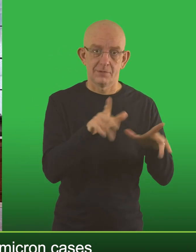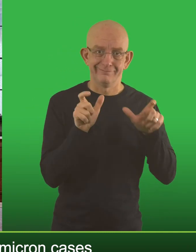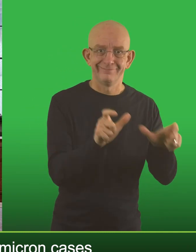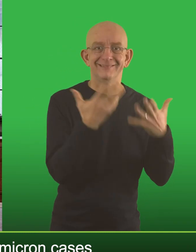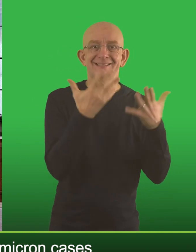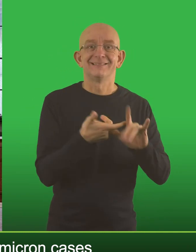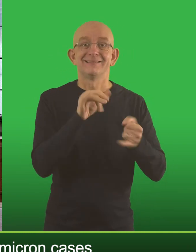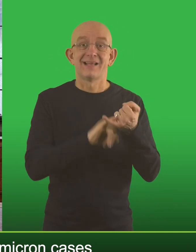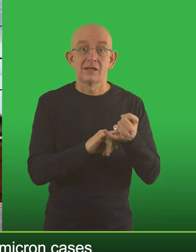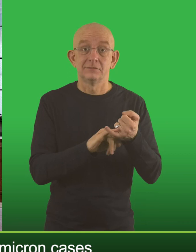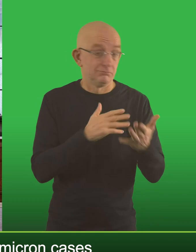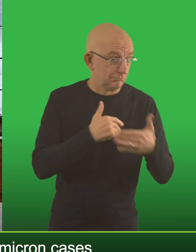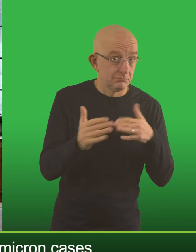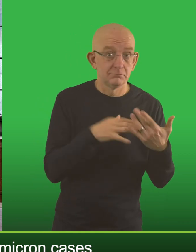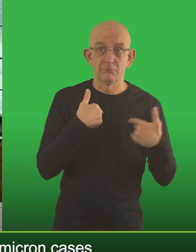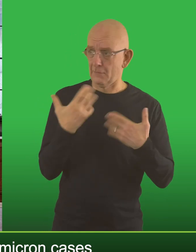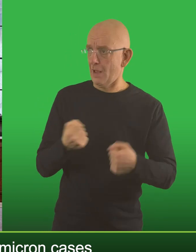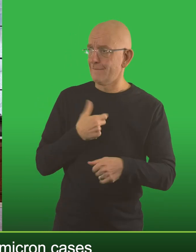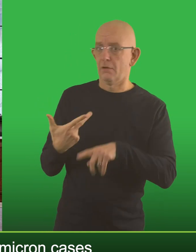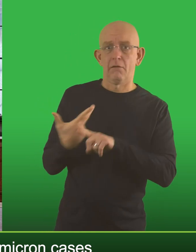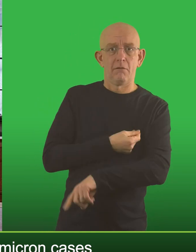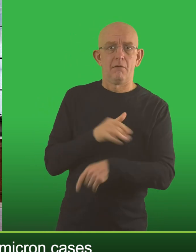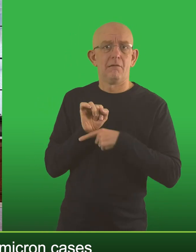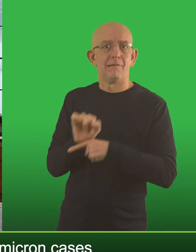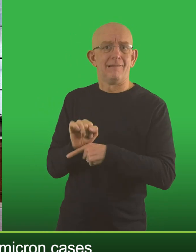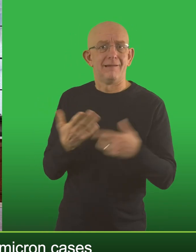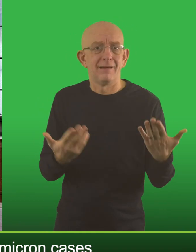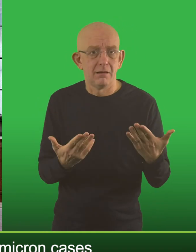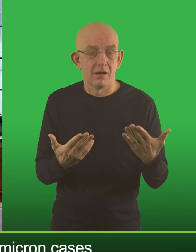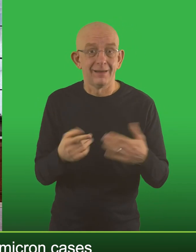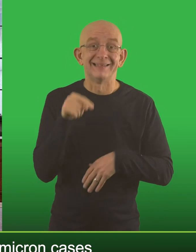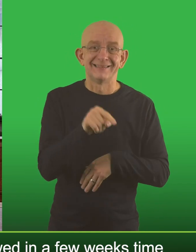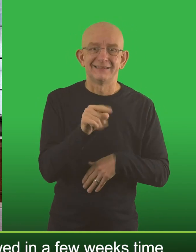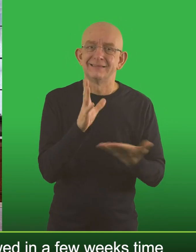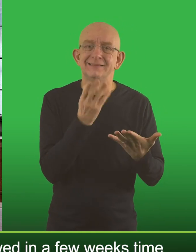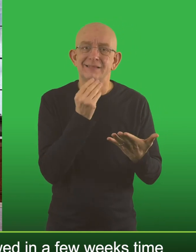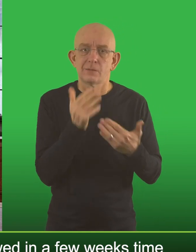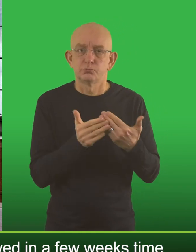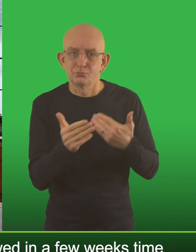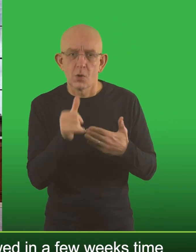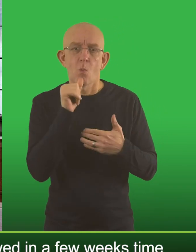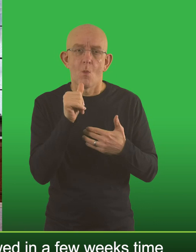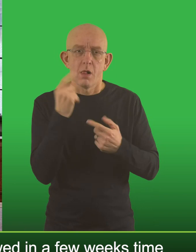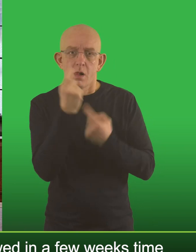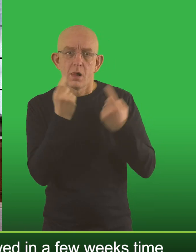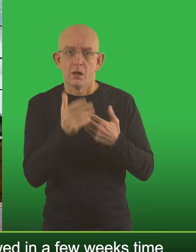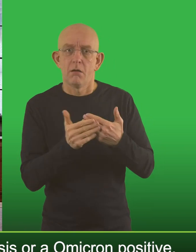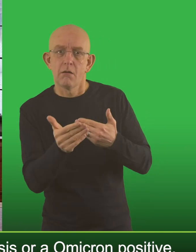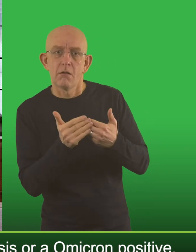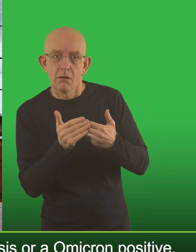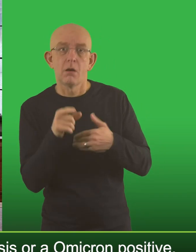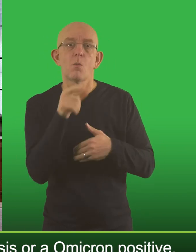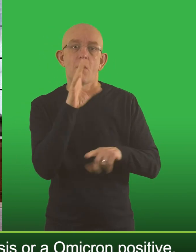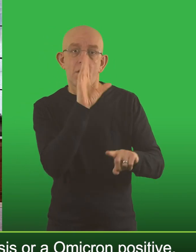Omicron cases to self-isolate for 10 days, even if they're fully vaccinated. That's a temporary measure. It will be reviewed in a few weeks' time,